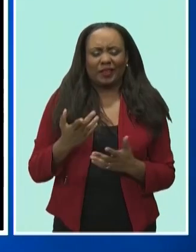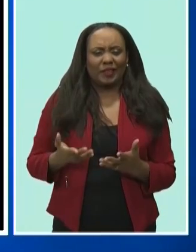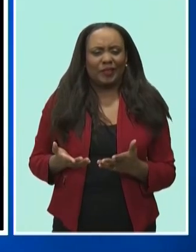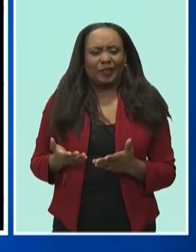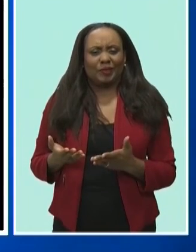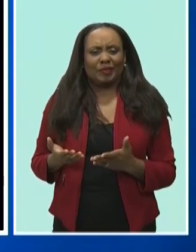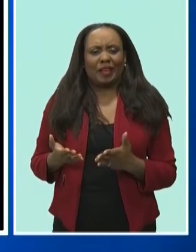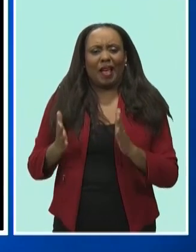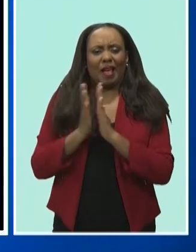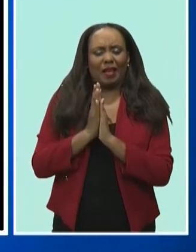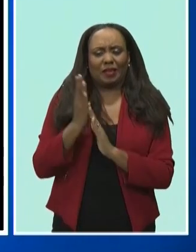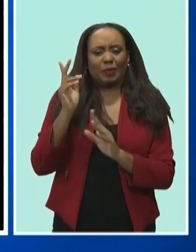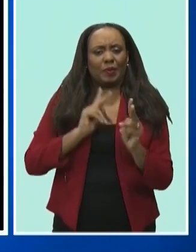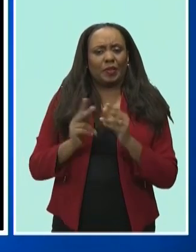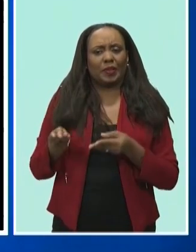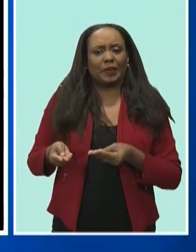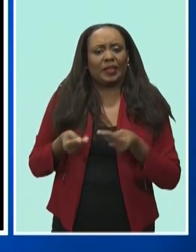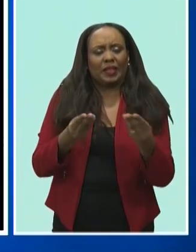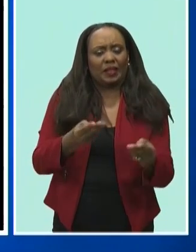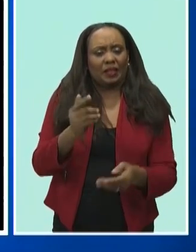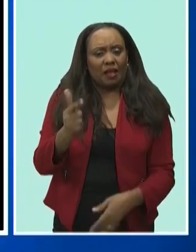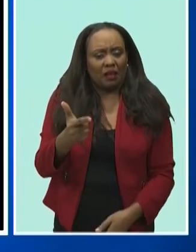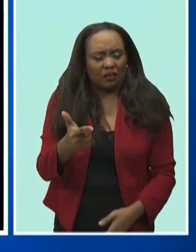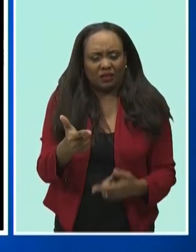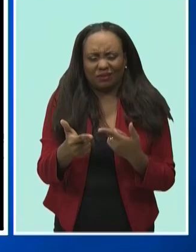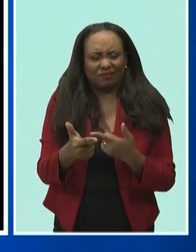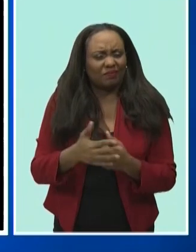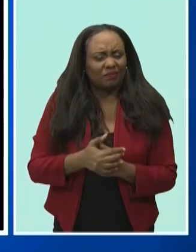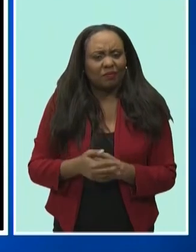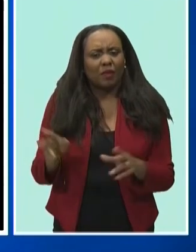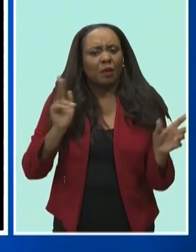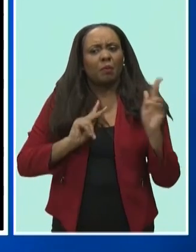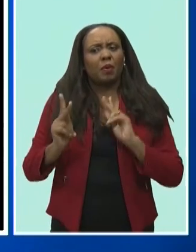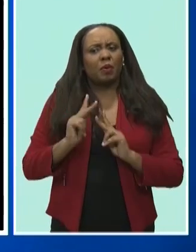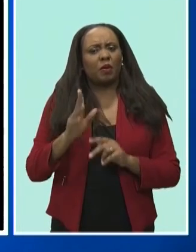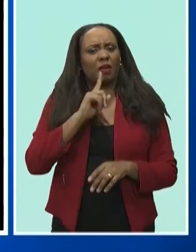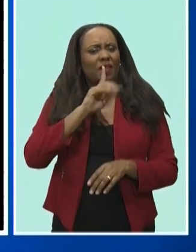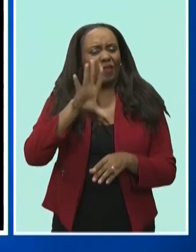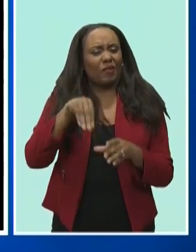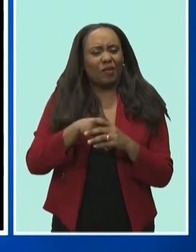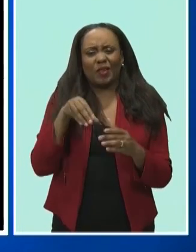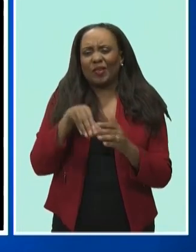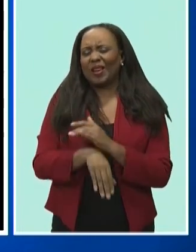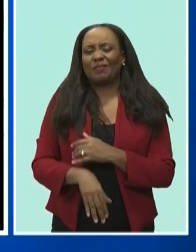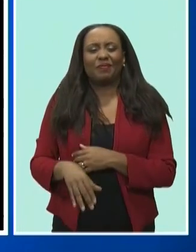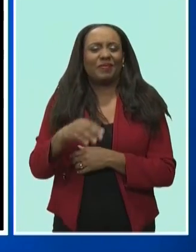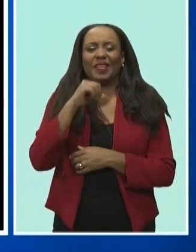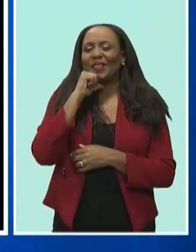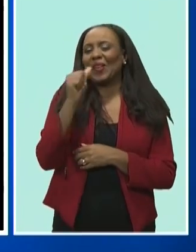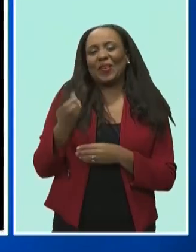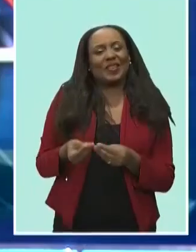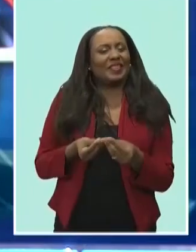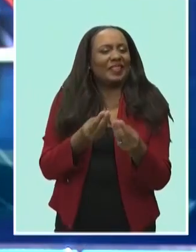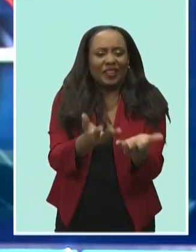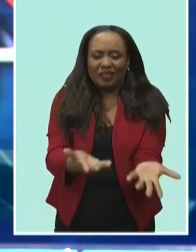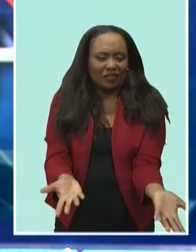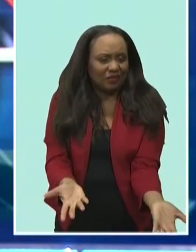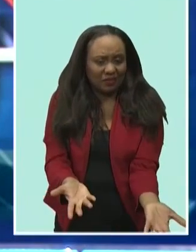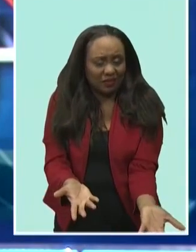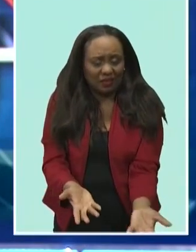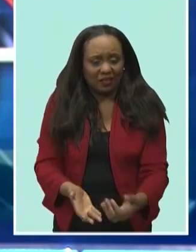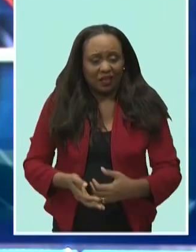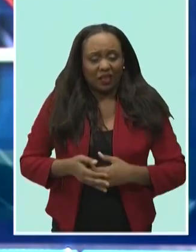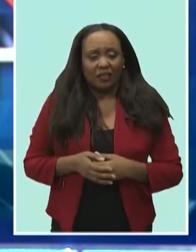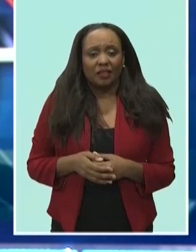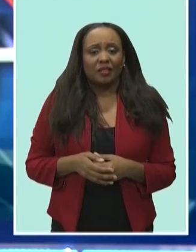in older guns, but those who are using the guns to commit crime in Trinidad and Tobago are not going to put down their guns. And